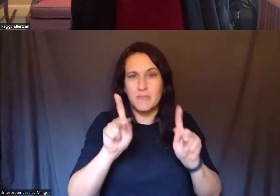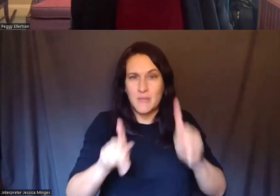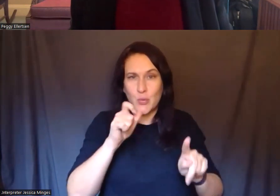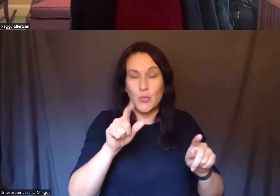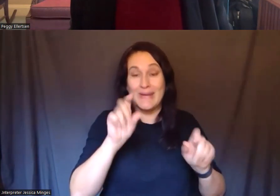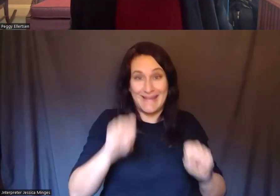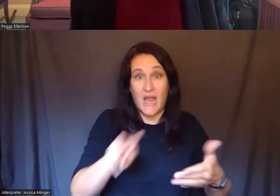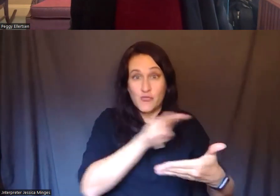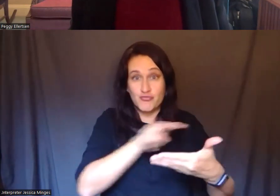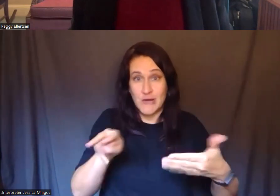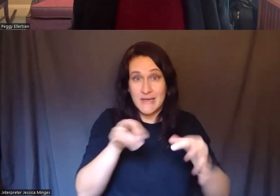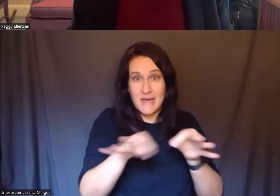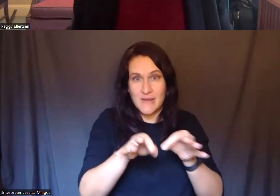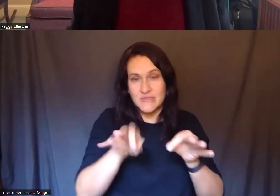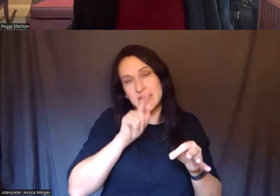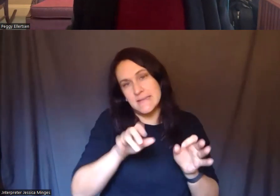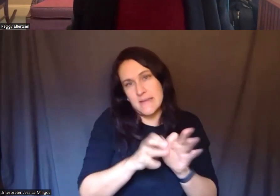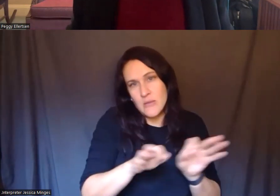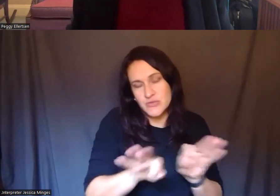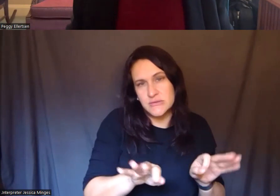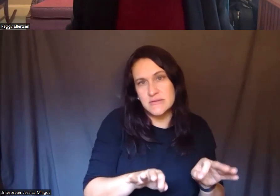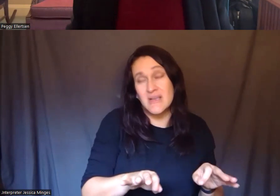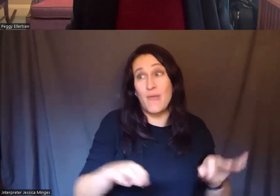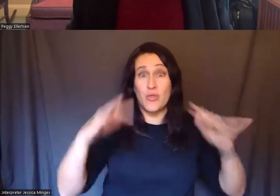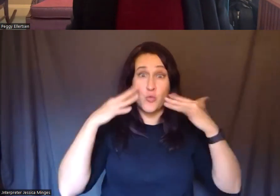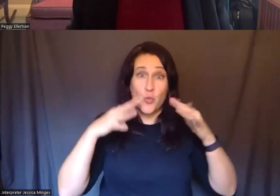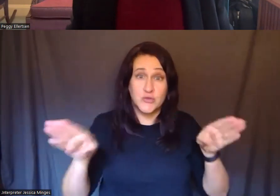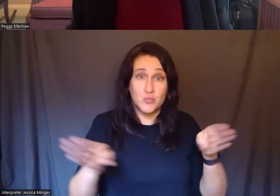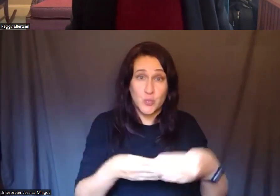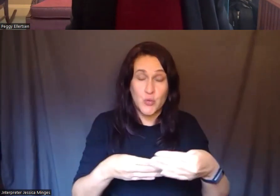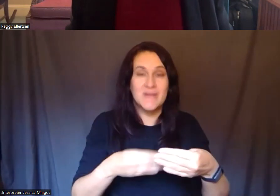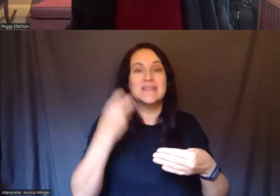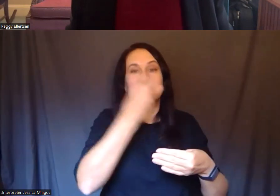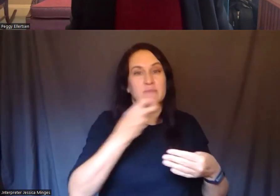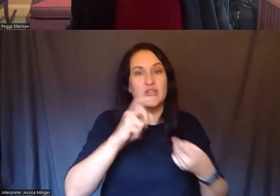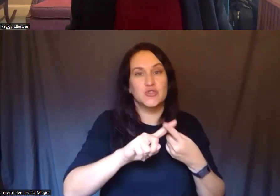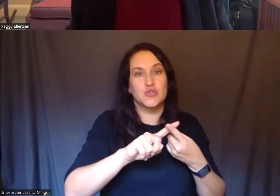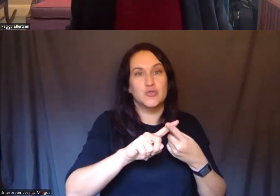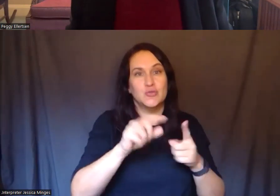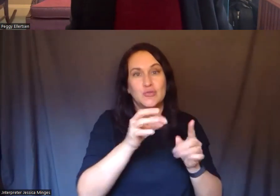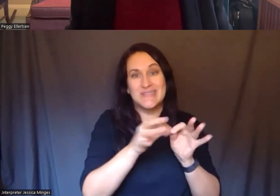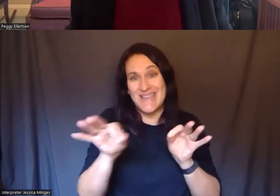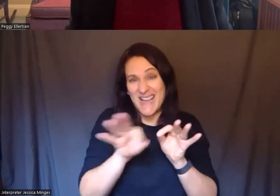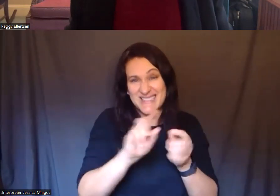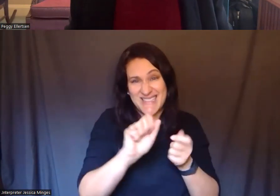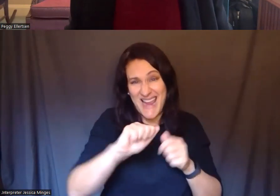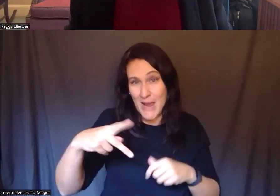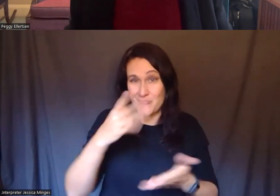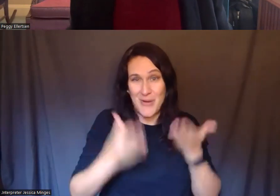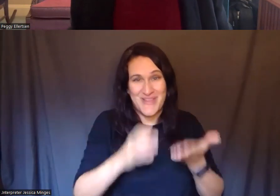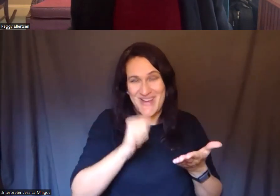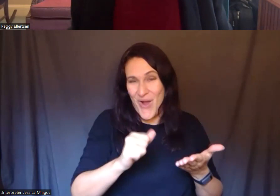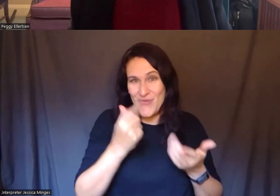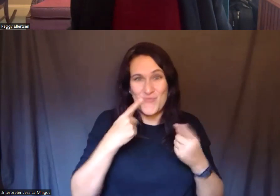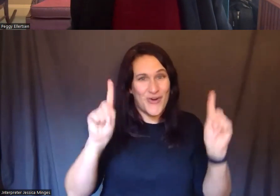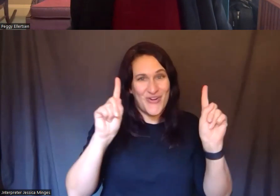captioning. And in a noisy room, a speech to text app probably won't work because you're going to pick up other